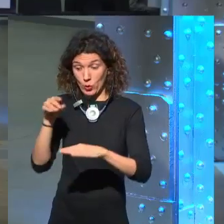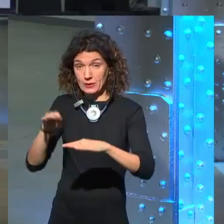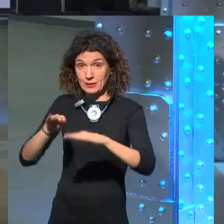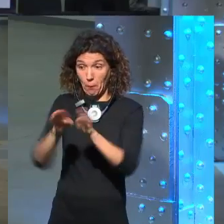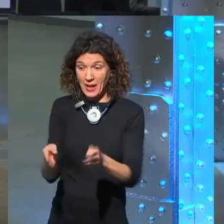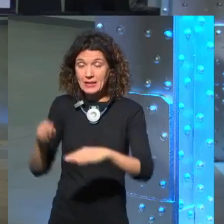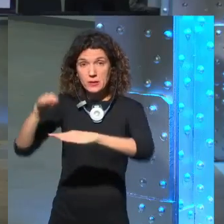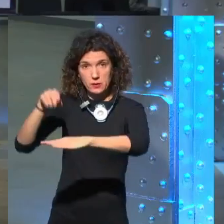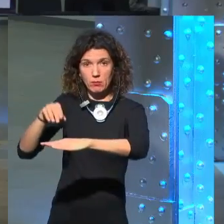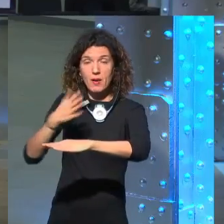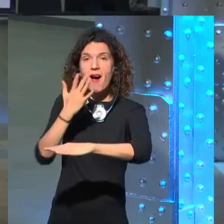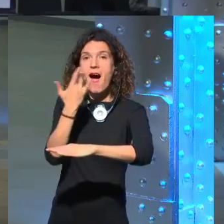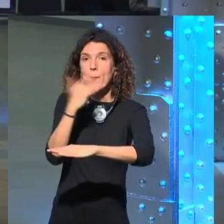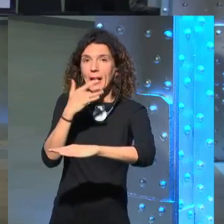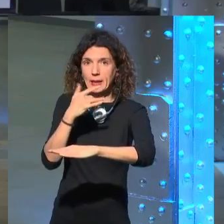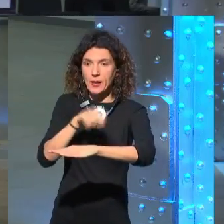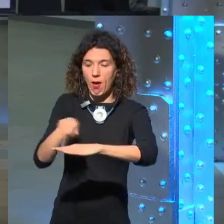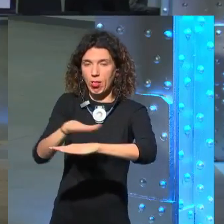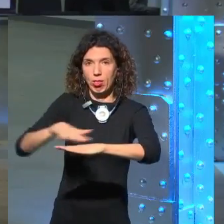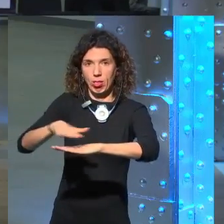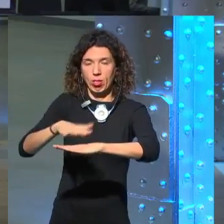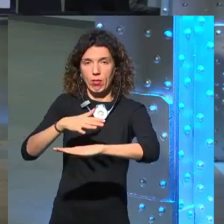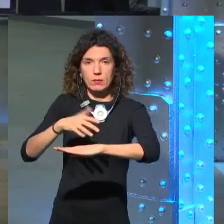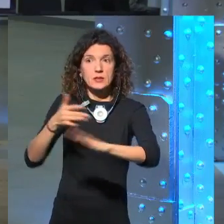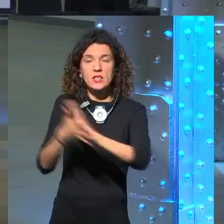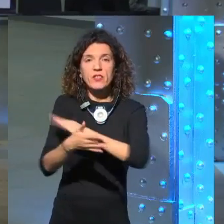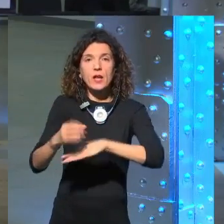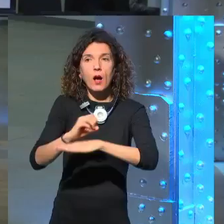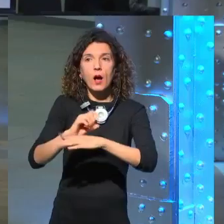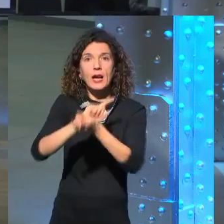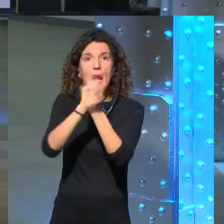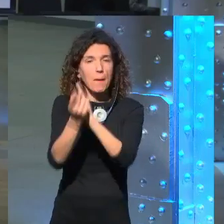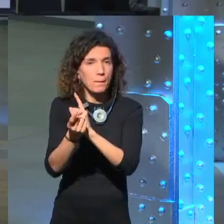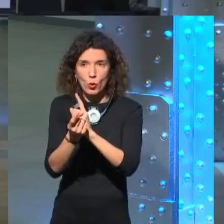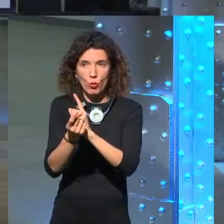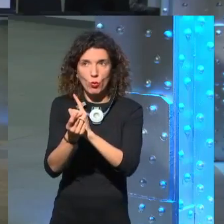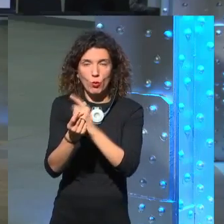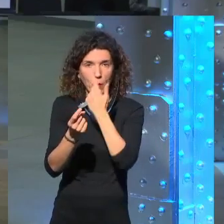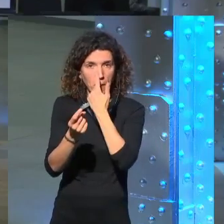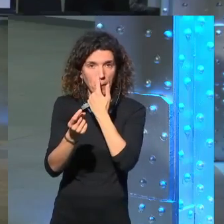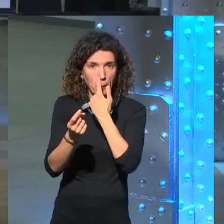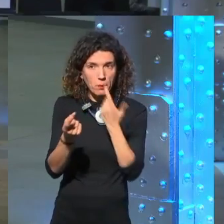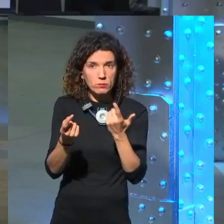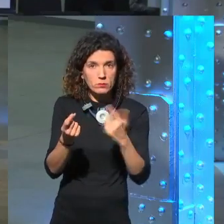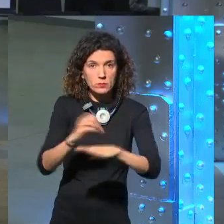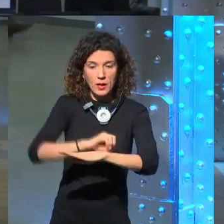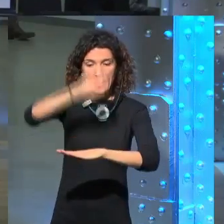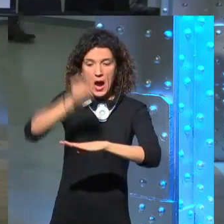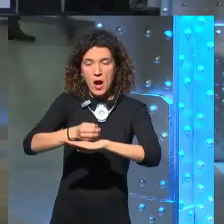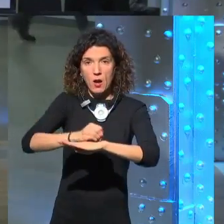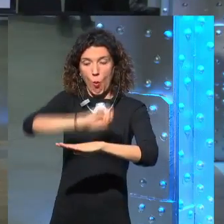yellow region, a small change is not going to change it. It's still going to land on the yellow side, or a small change in the